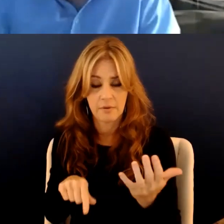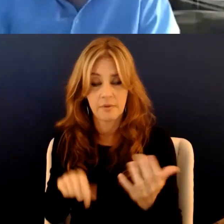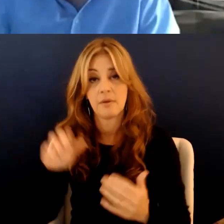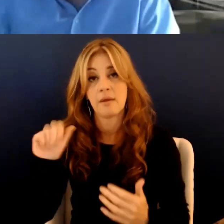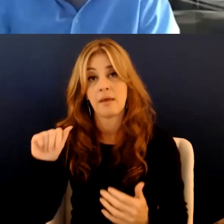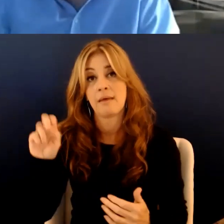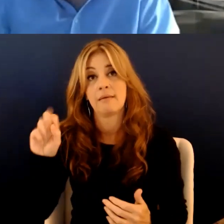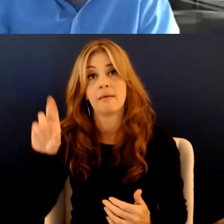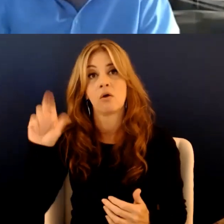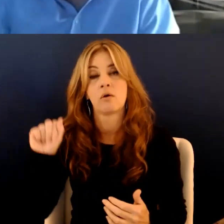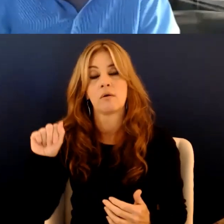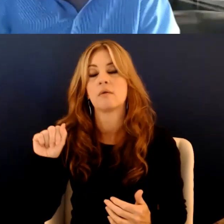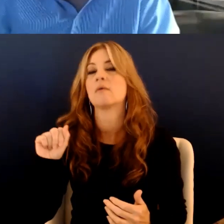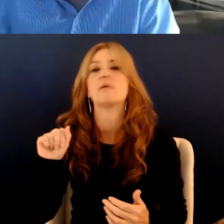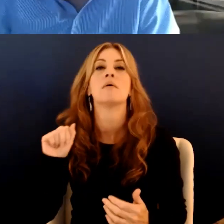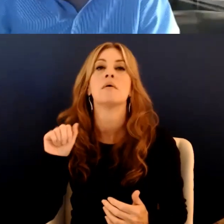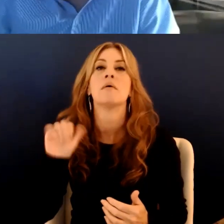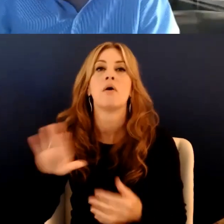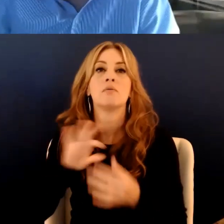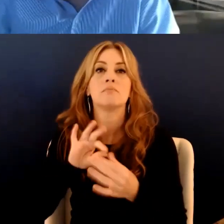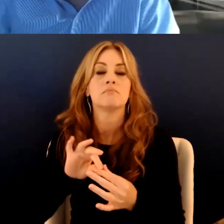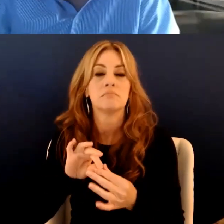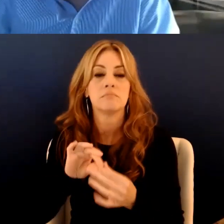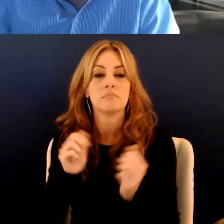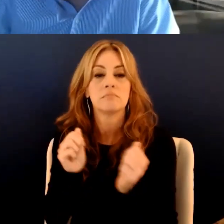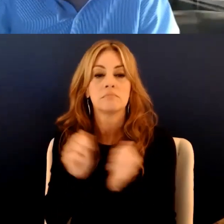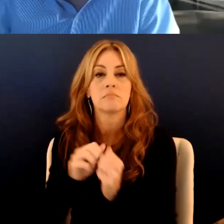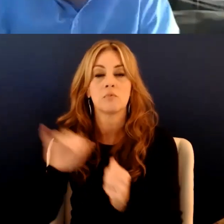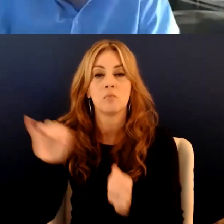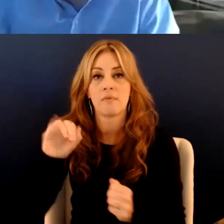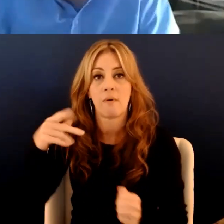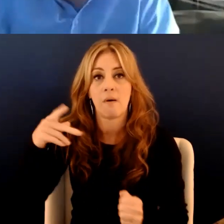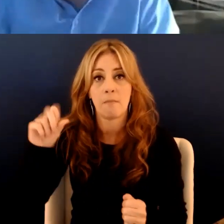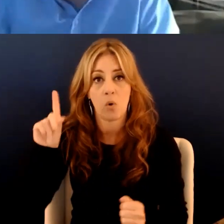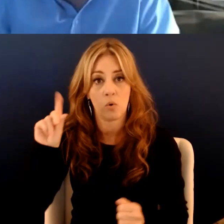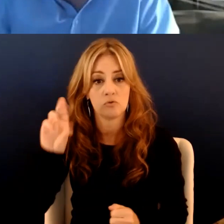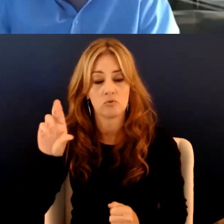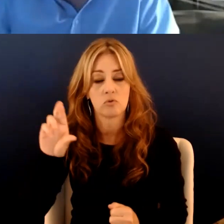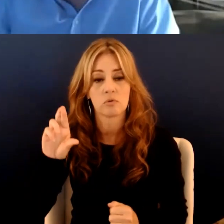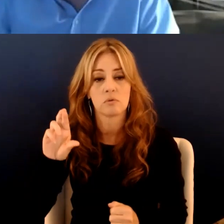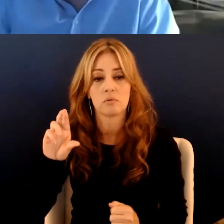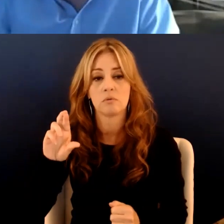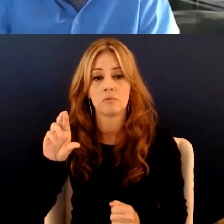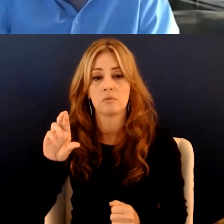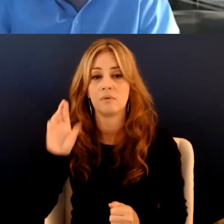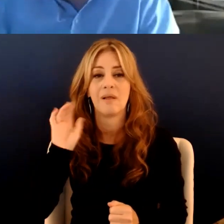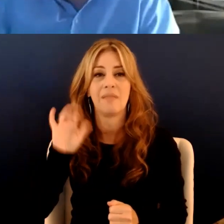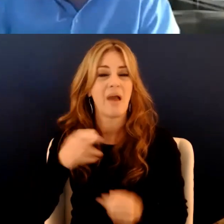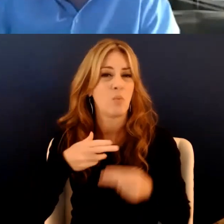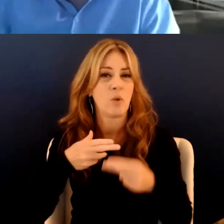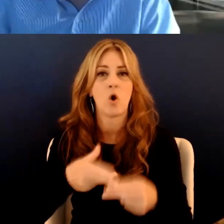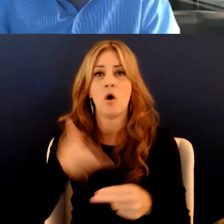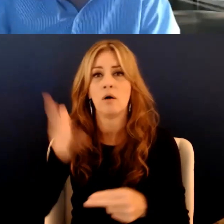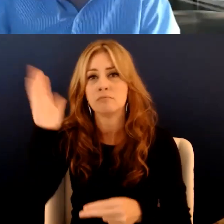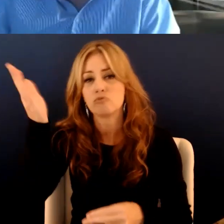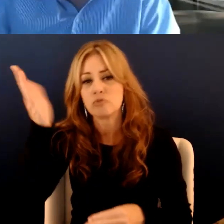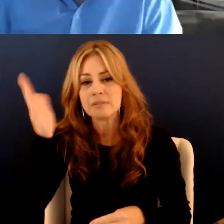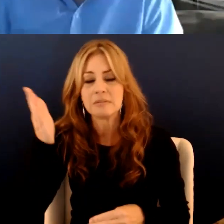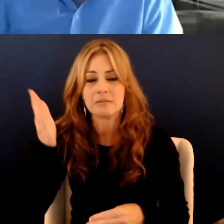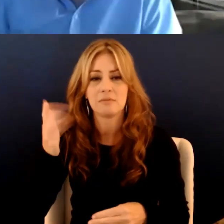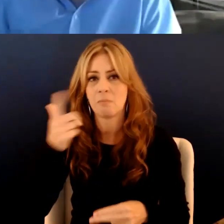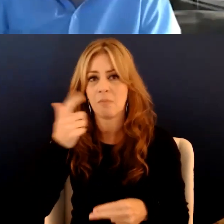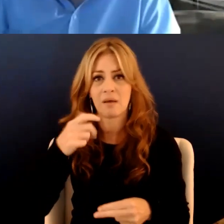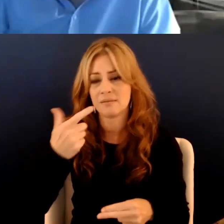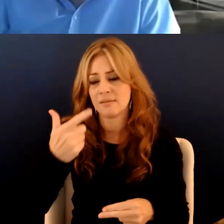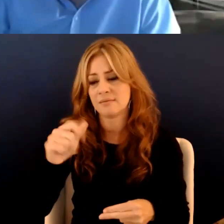AERA's relationship with iPoster, that we call the Interaction Presentation Gallery because it's a gallery